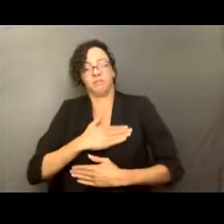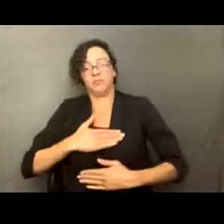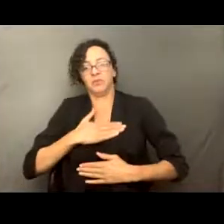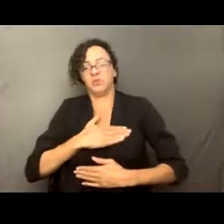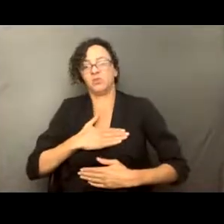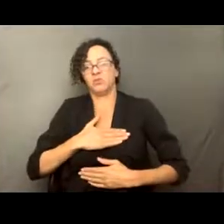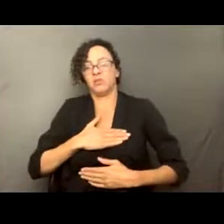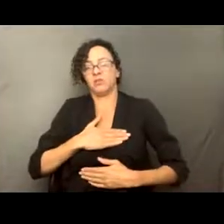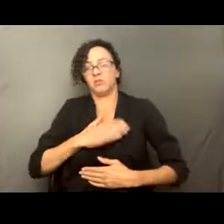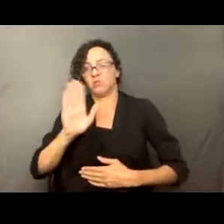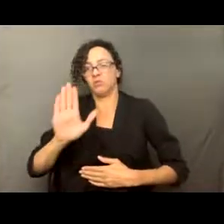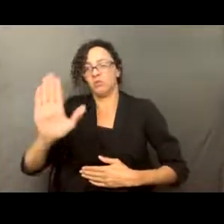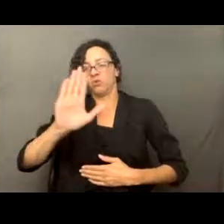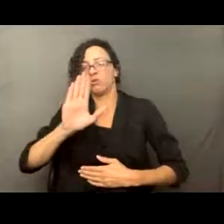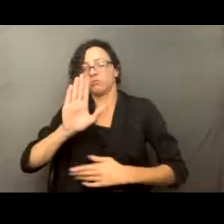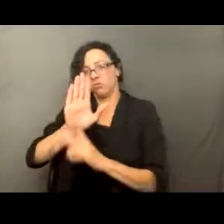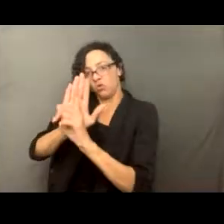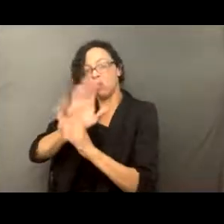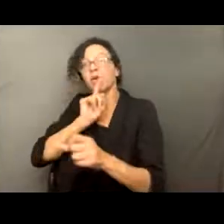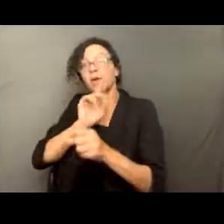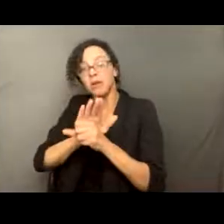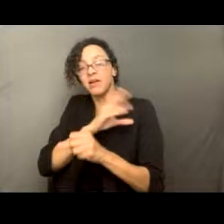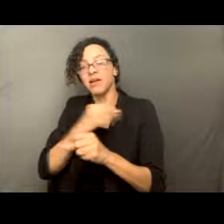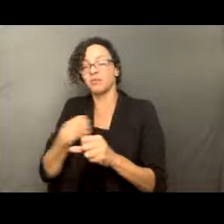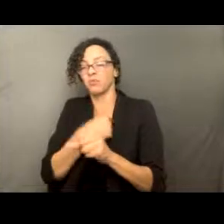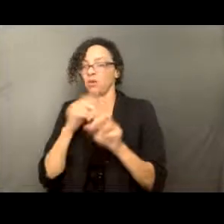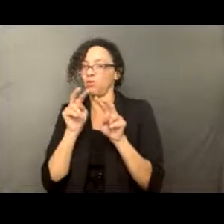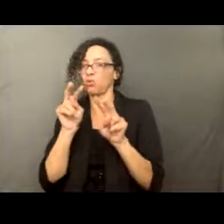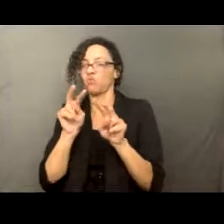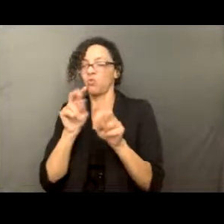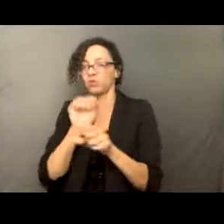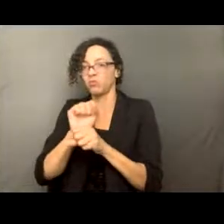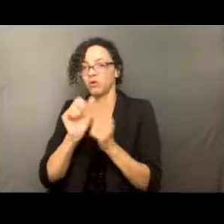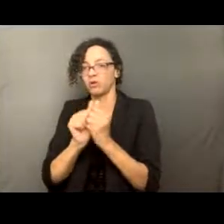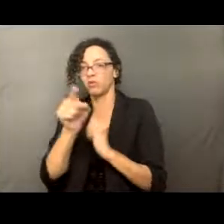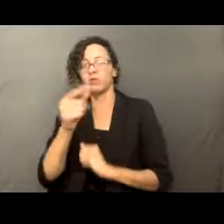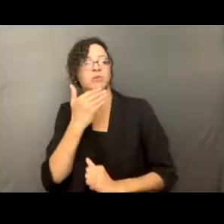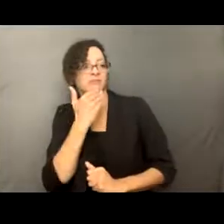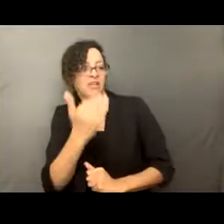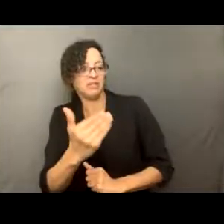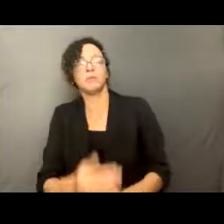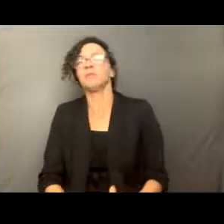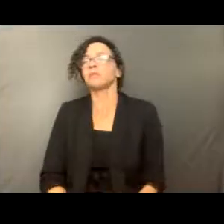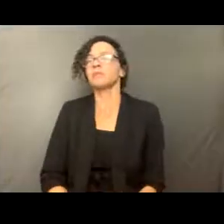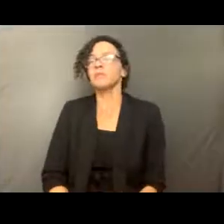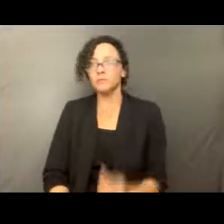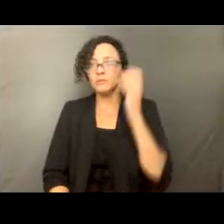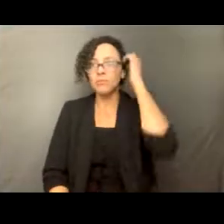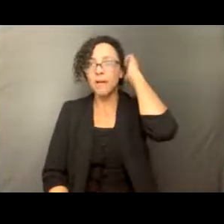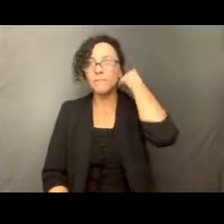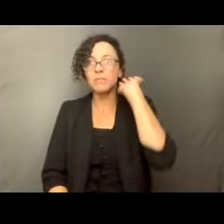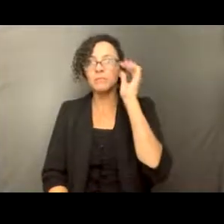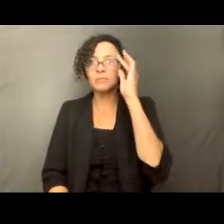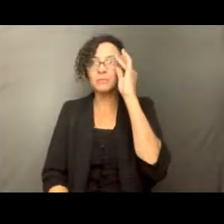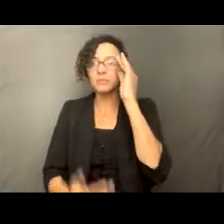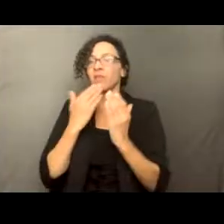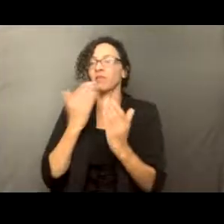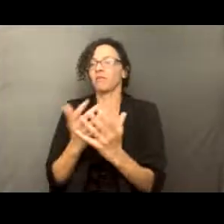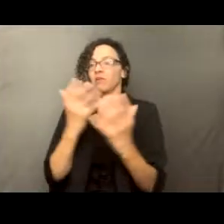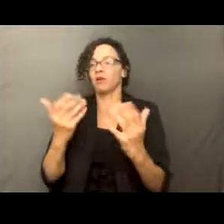your commitment and we look forward to working with you. Okay. Any other Thank you public very- comment? Thank you very much and have a